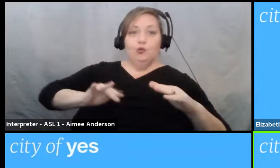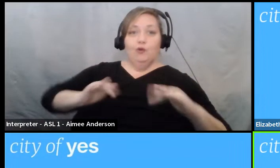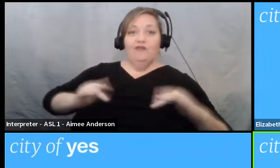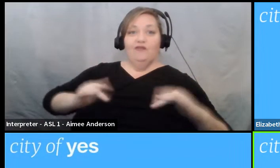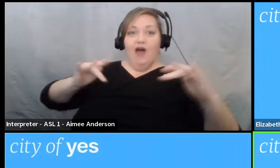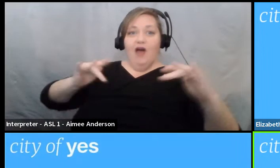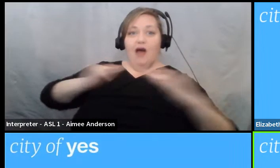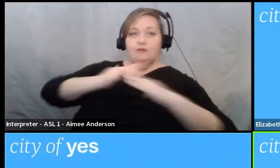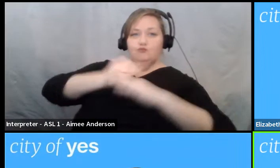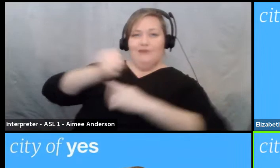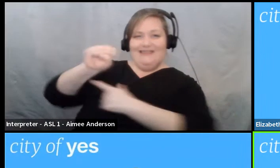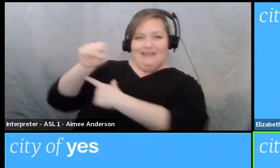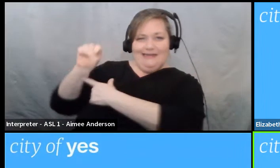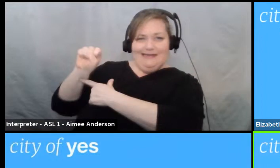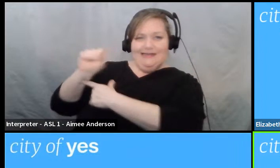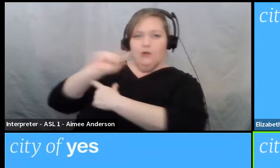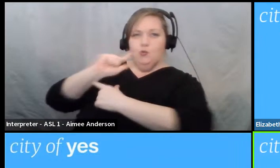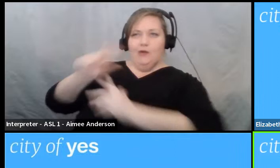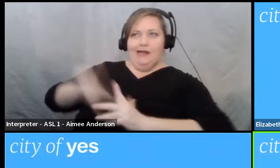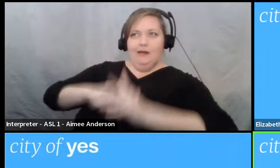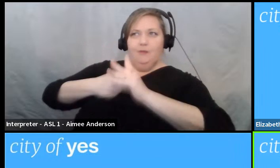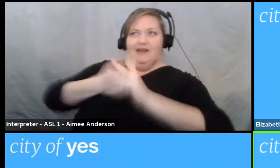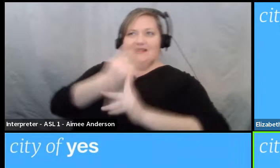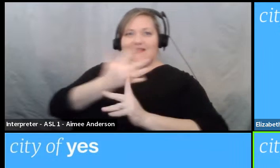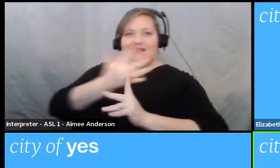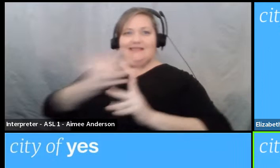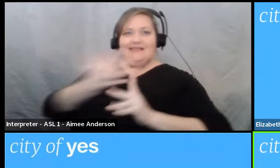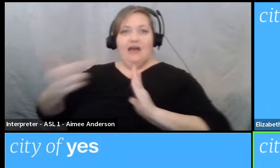we implemented a set of regulations that, for instance,